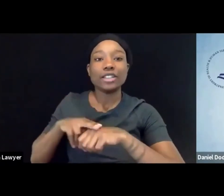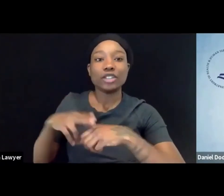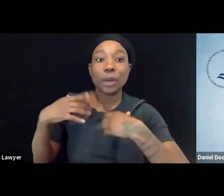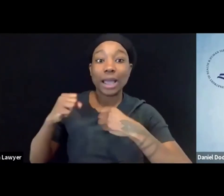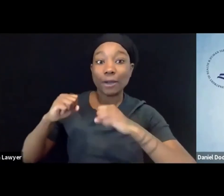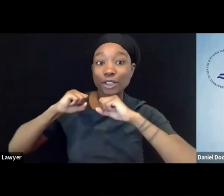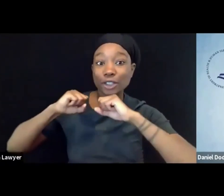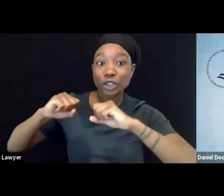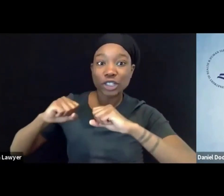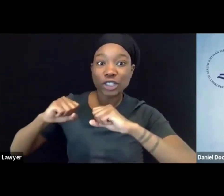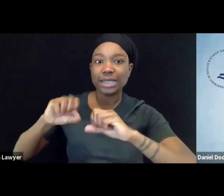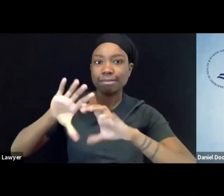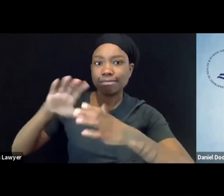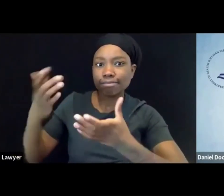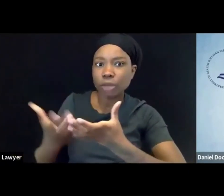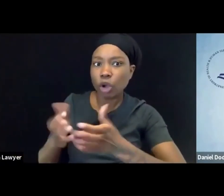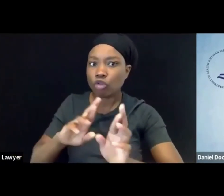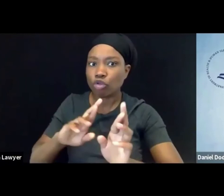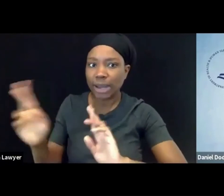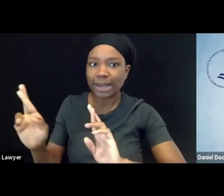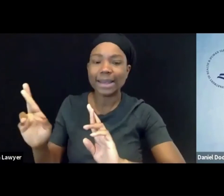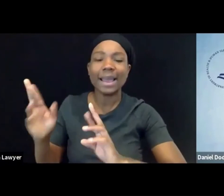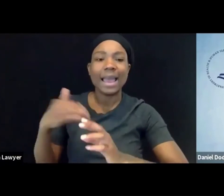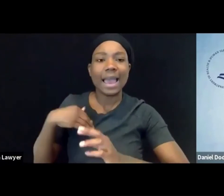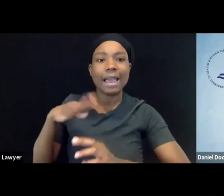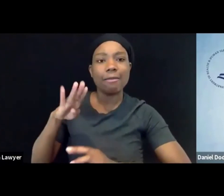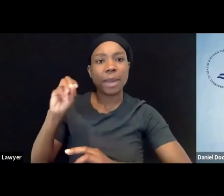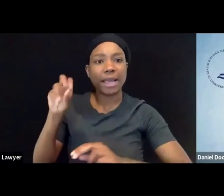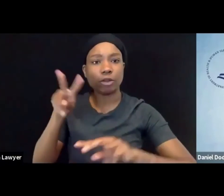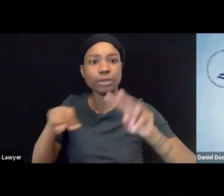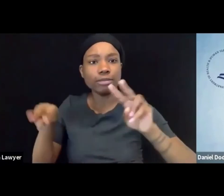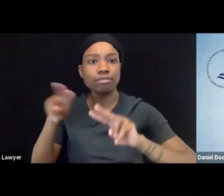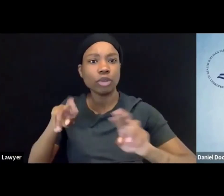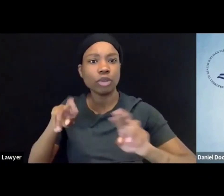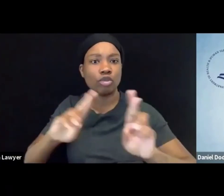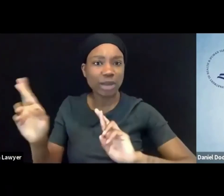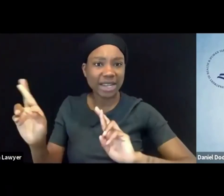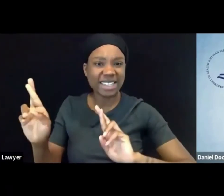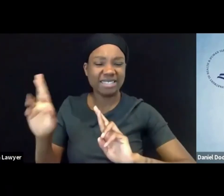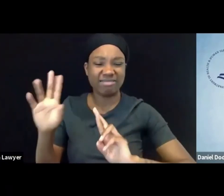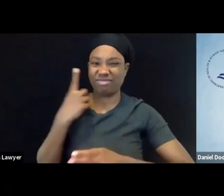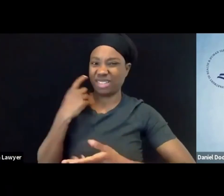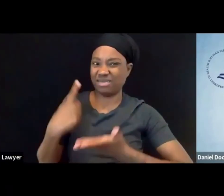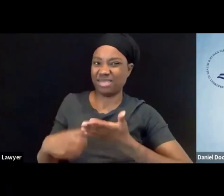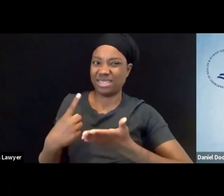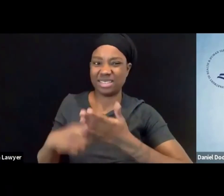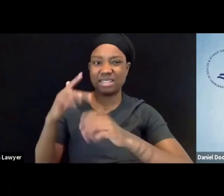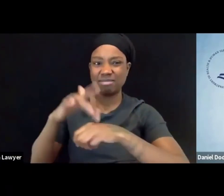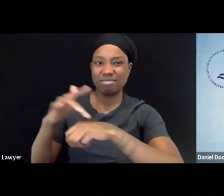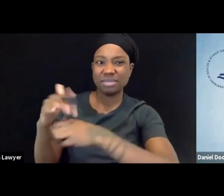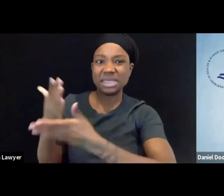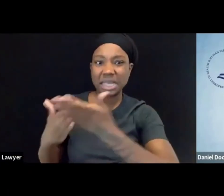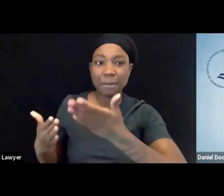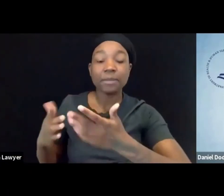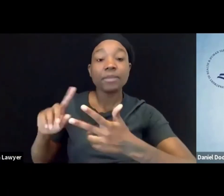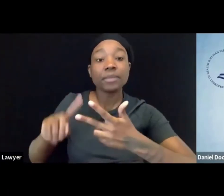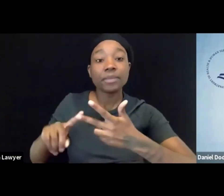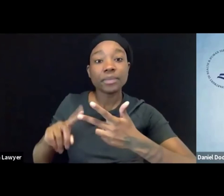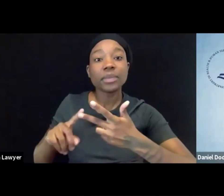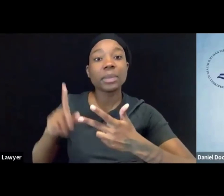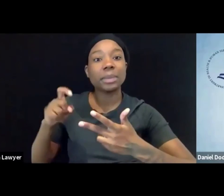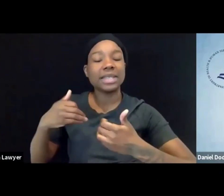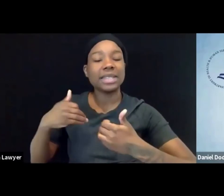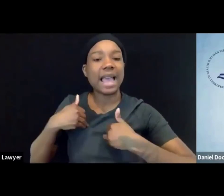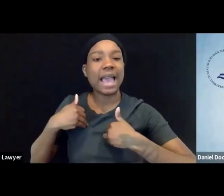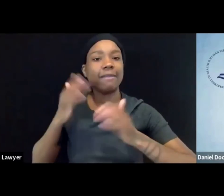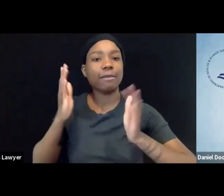bit about surveillance not too long ago. Third, they're charged with helping to improve preparedness and response coordination between HHS and other